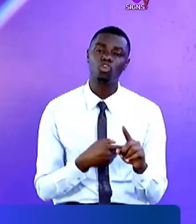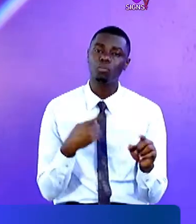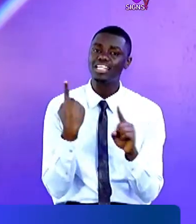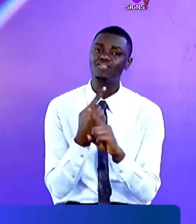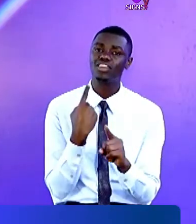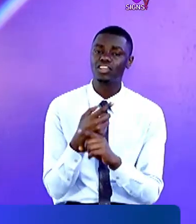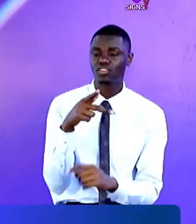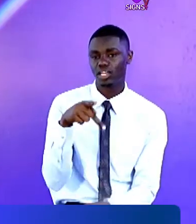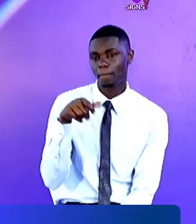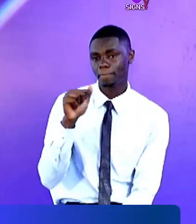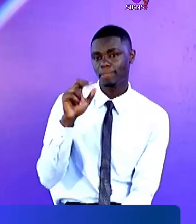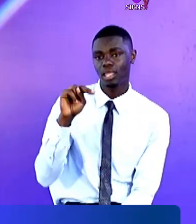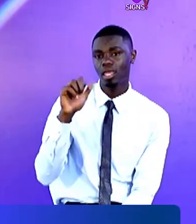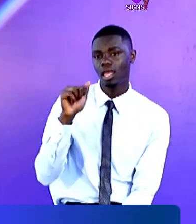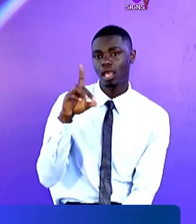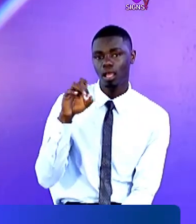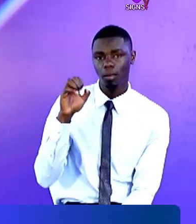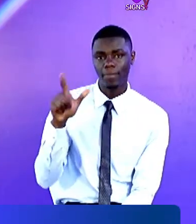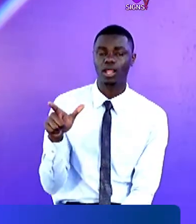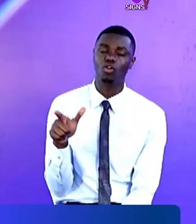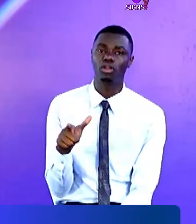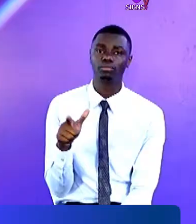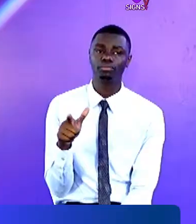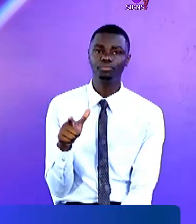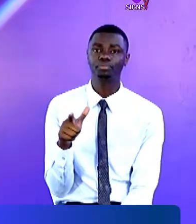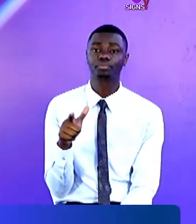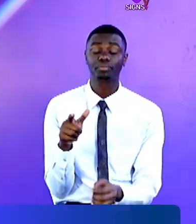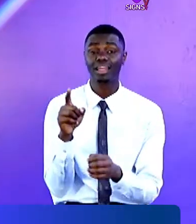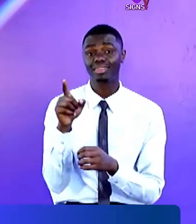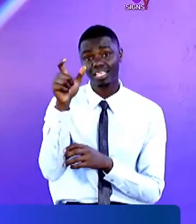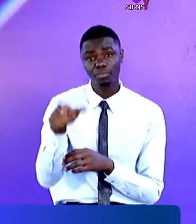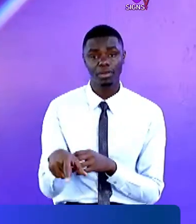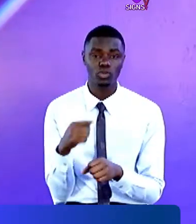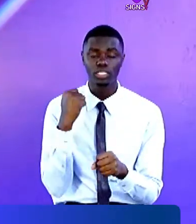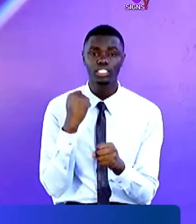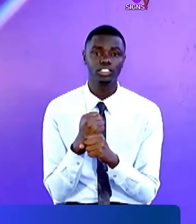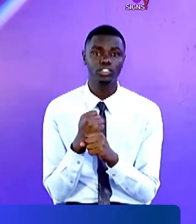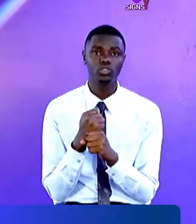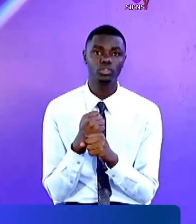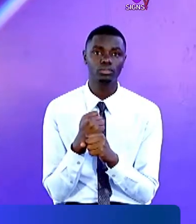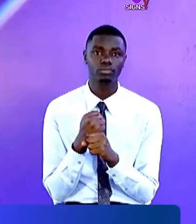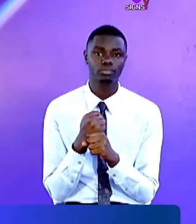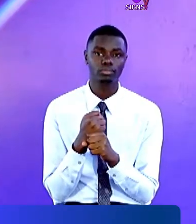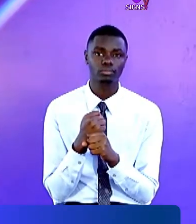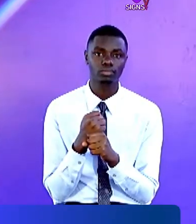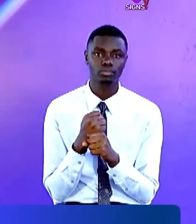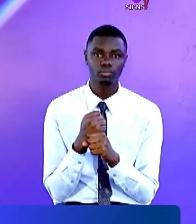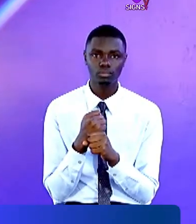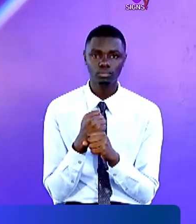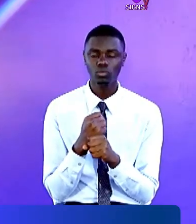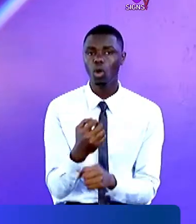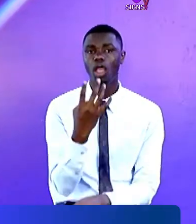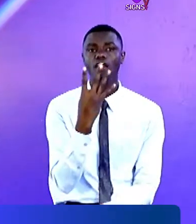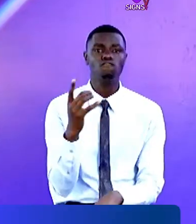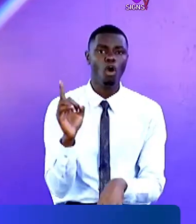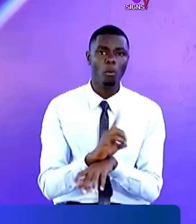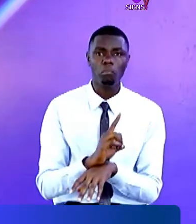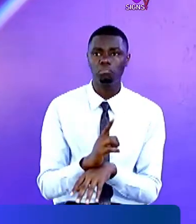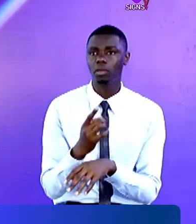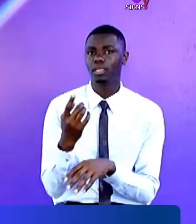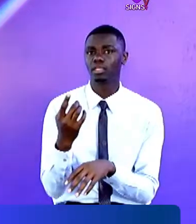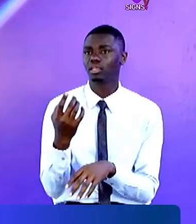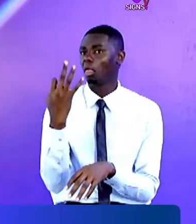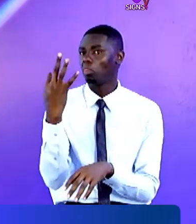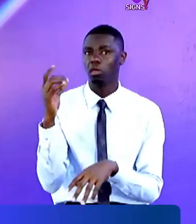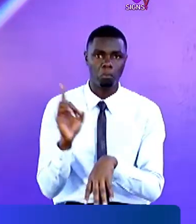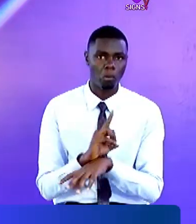4 shillings, 5 shillings per Panadol they're making. Then this person is doing wholesale, 4 shillings. Retail, 4 shillings. Somebody transporting it,